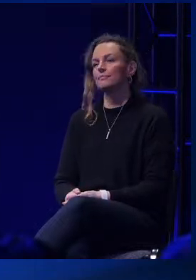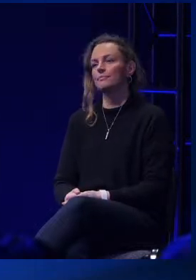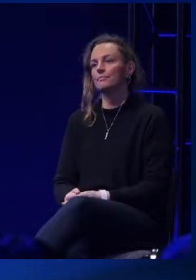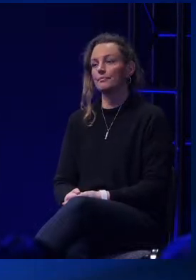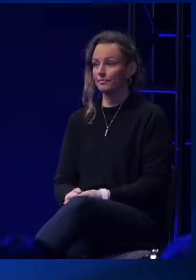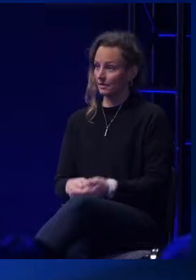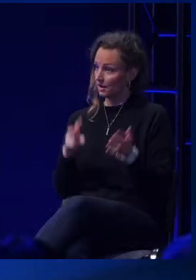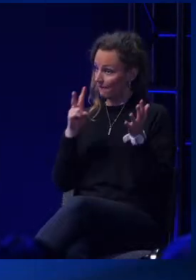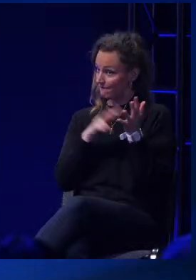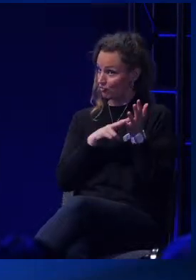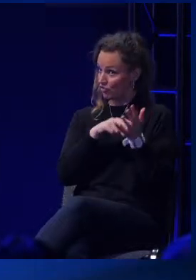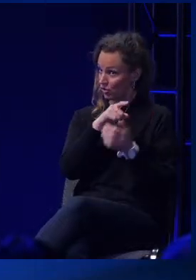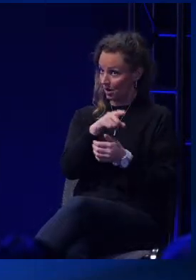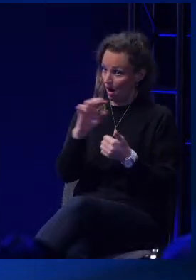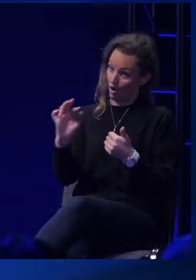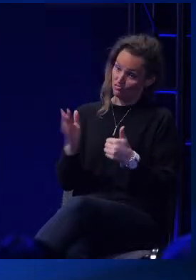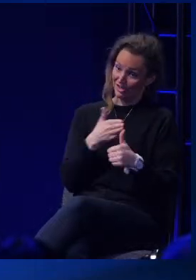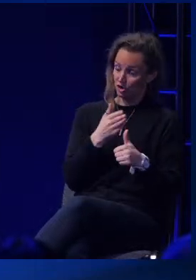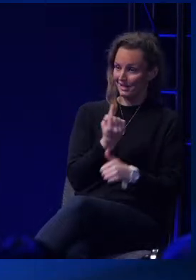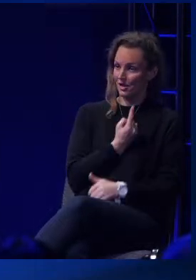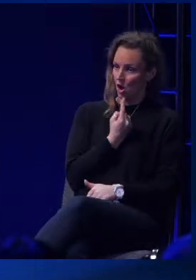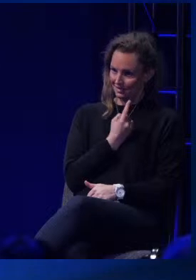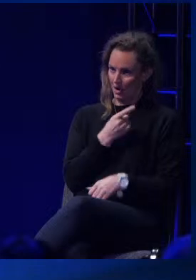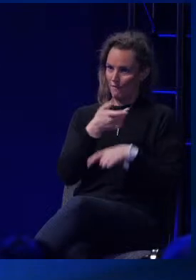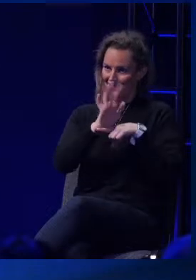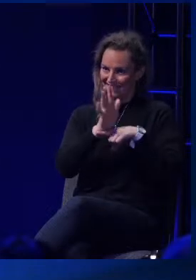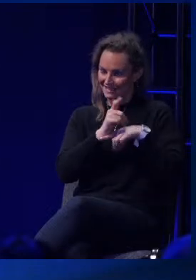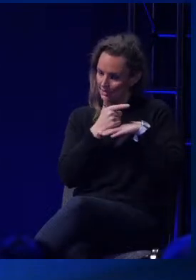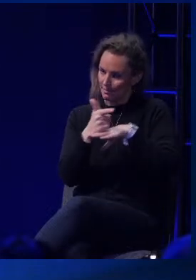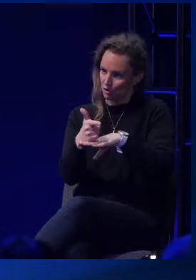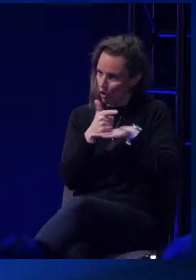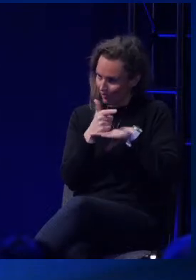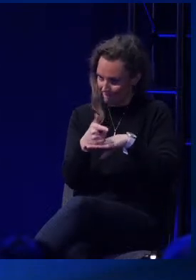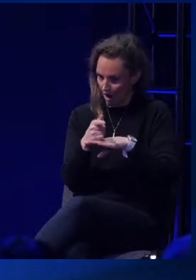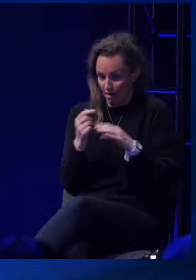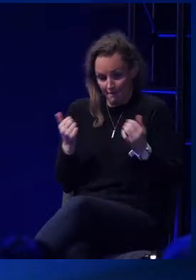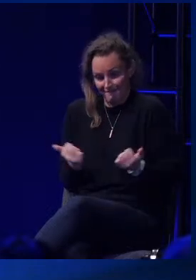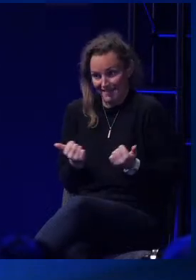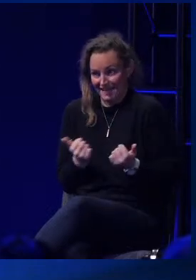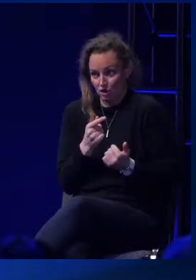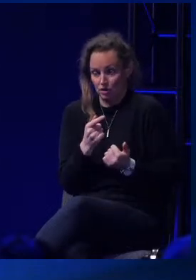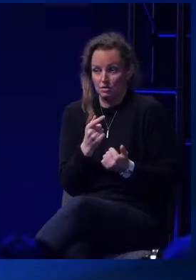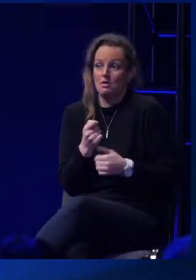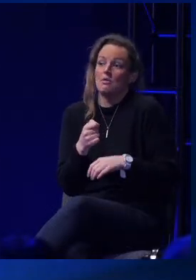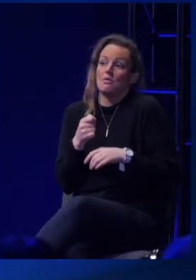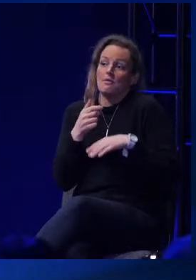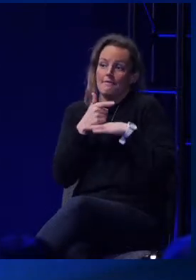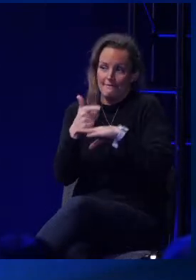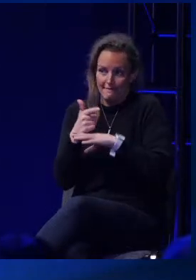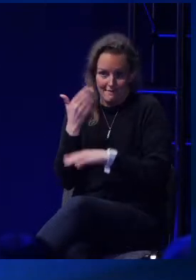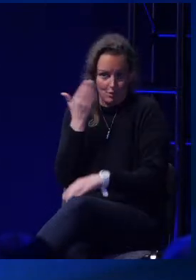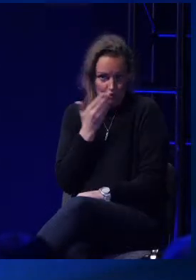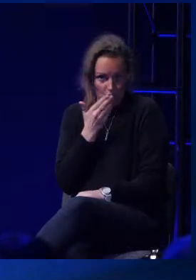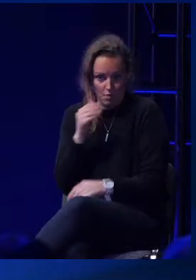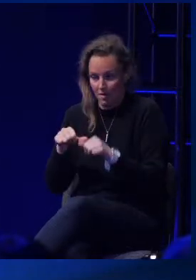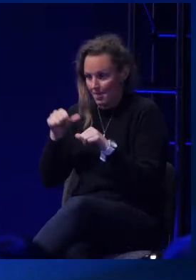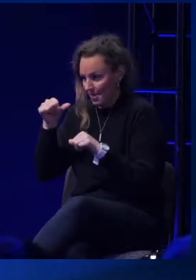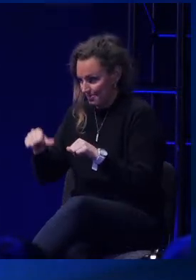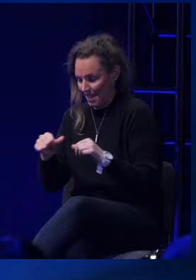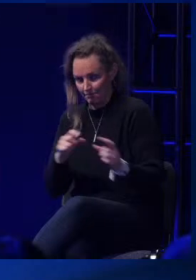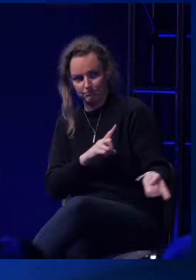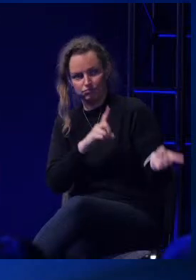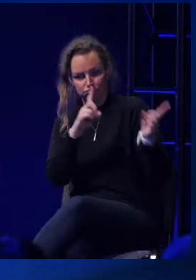Veronica is originally a cinematographer, so you finished the film school as a cinematographer, which is important, to me at